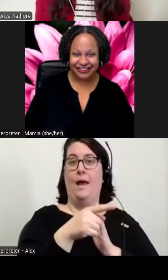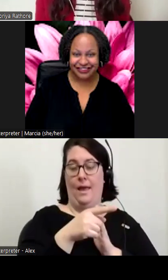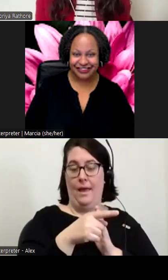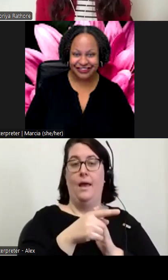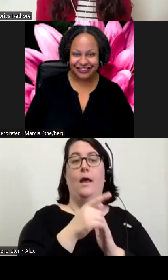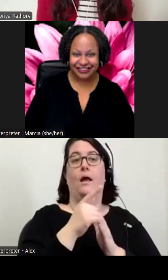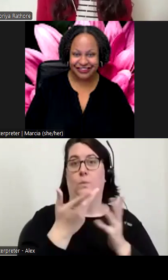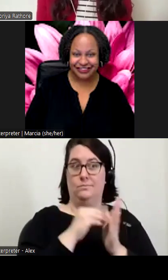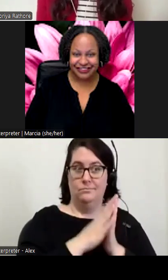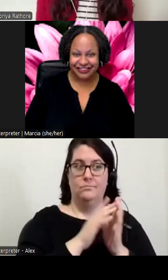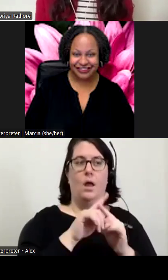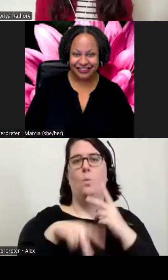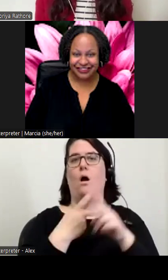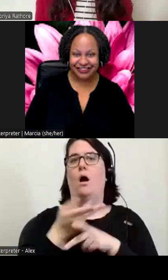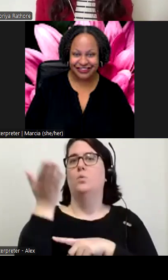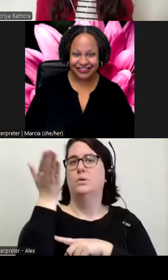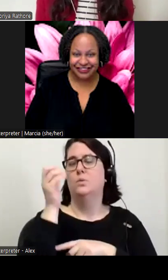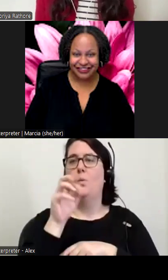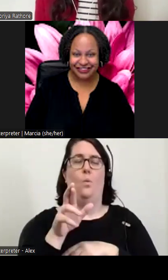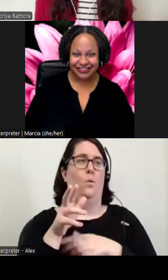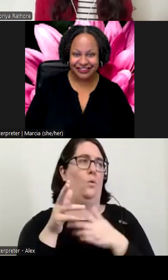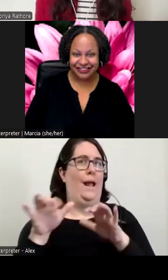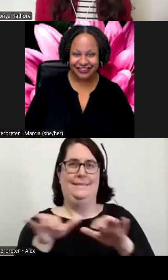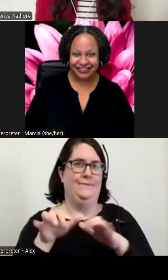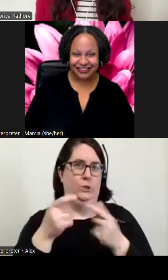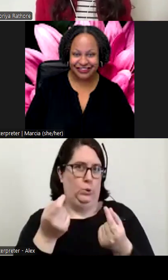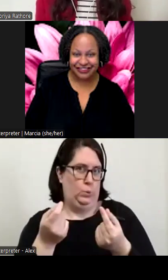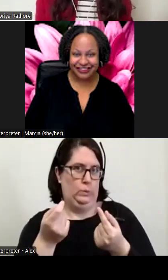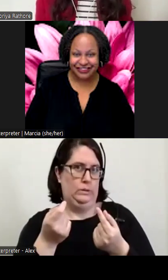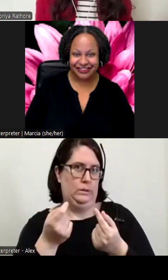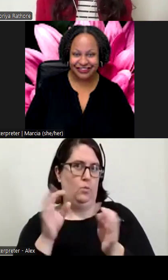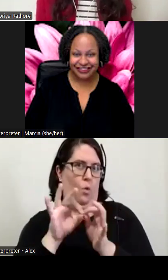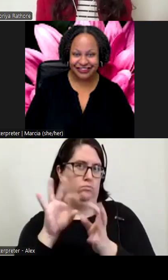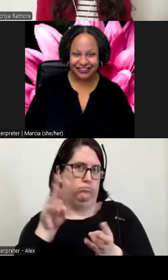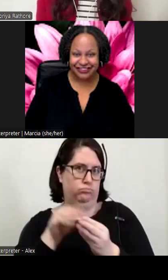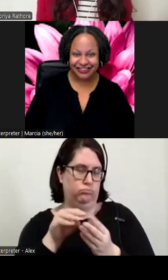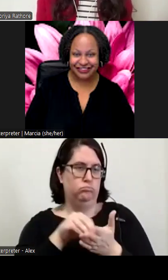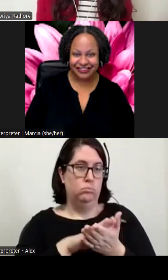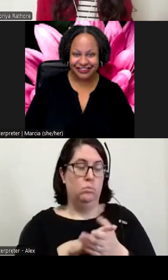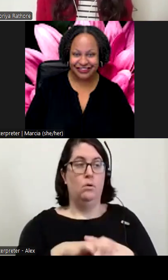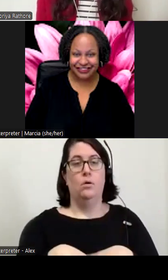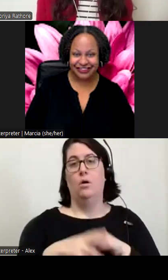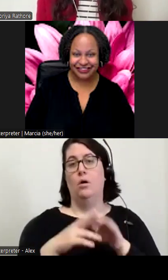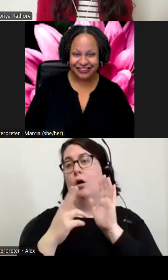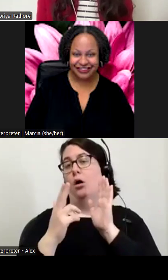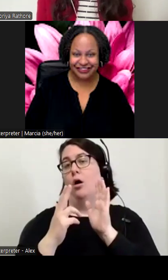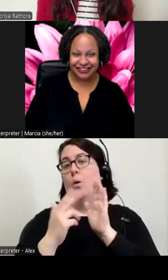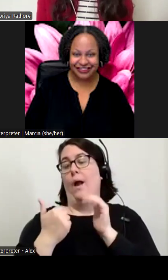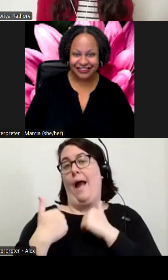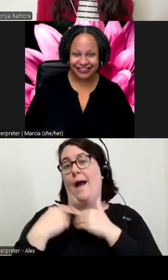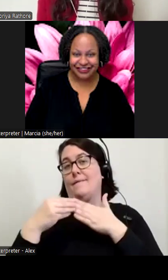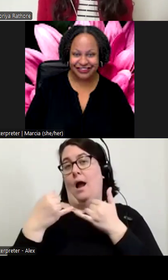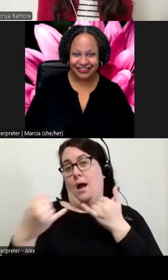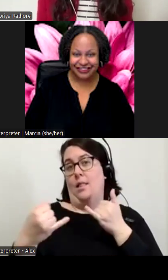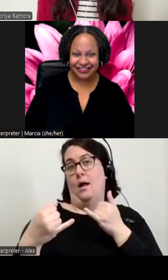of presentation or activity that you're doing. You can look at CARFAC guidelines, which are linked